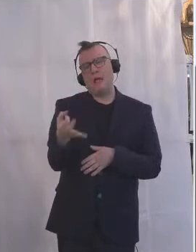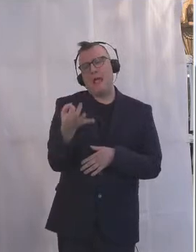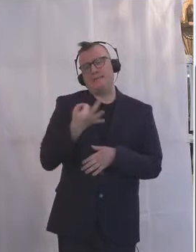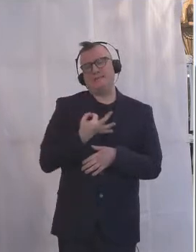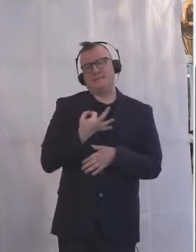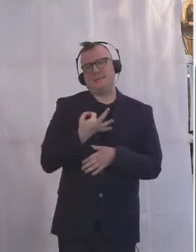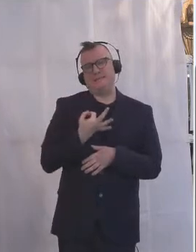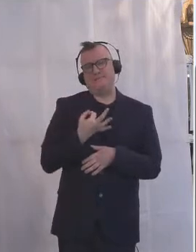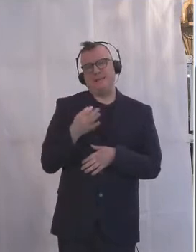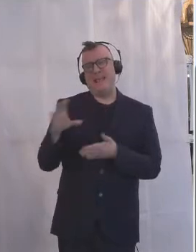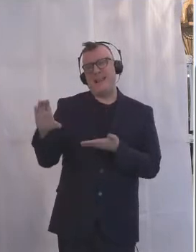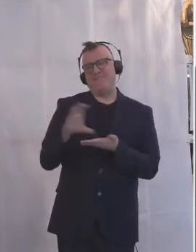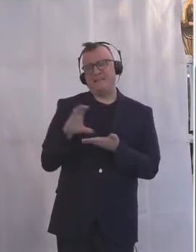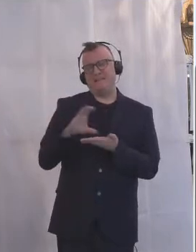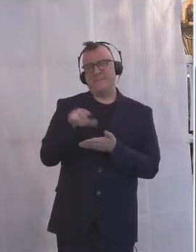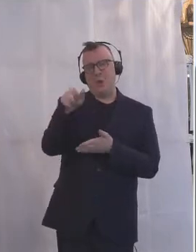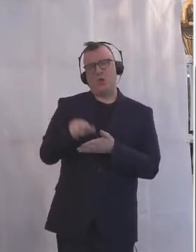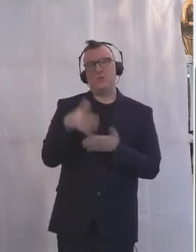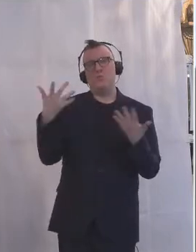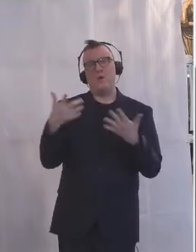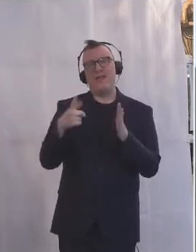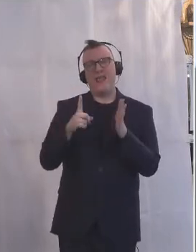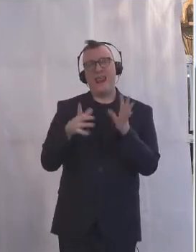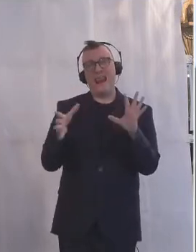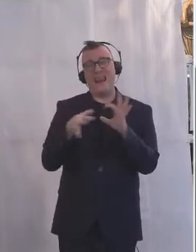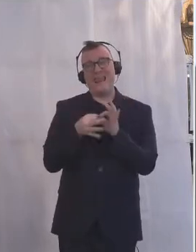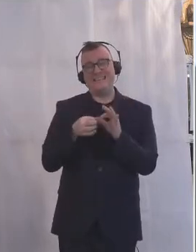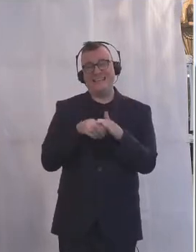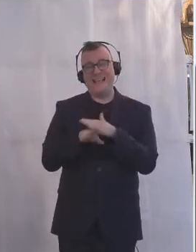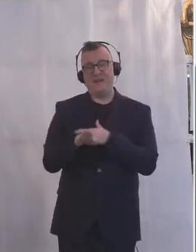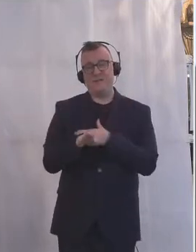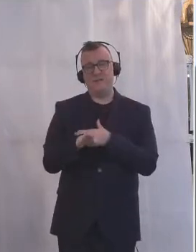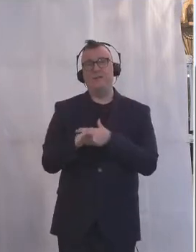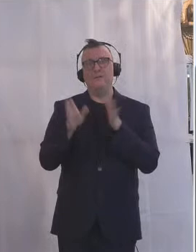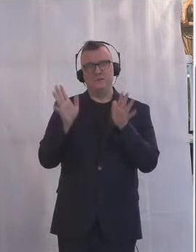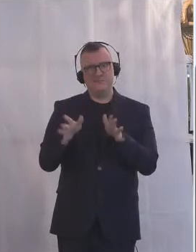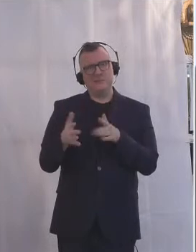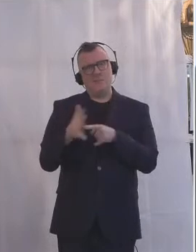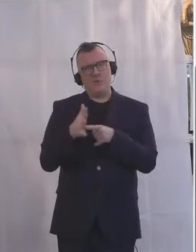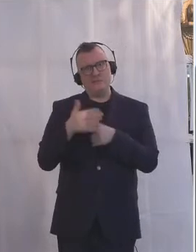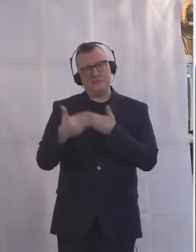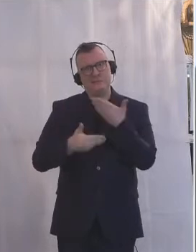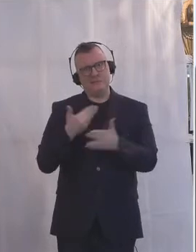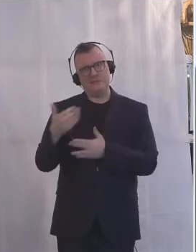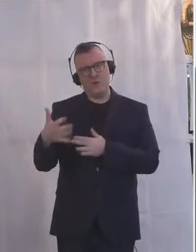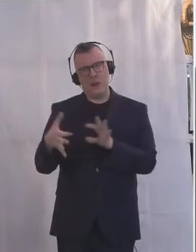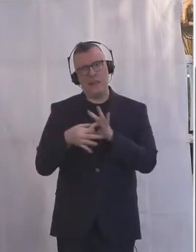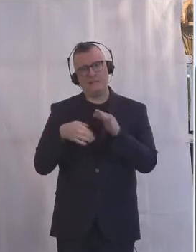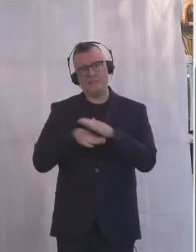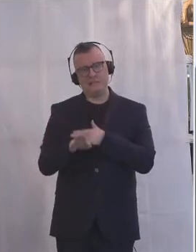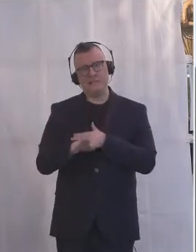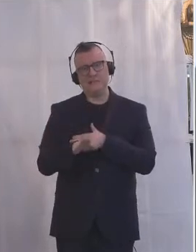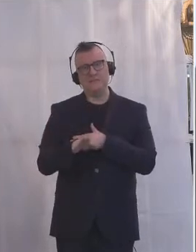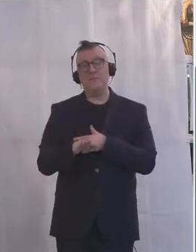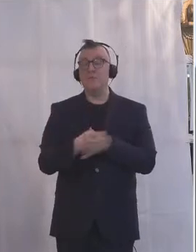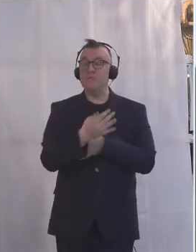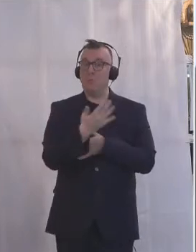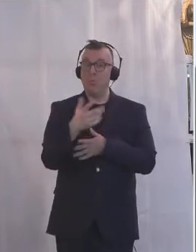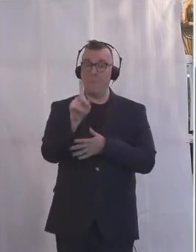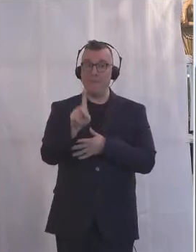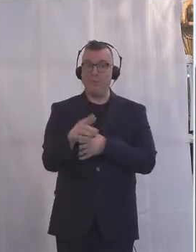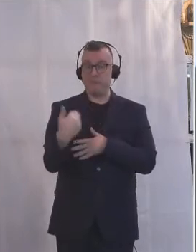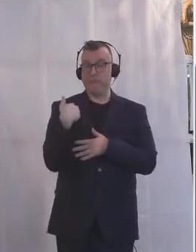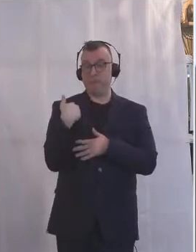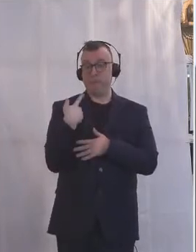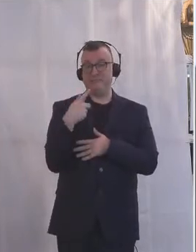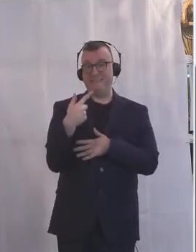approached by an investor on LinkedIn, so I cannot emphasize enough how to remain active on LinkedIn. But there were several people that got in touch, and he